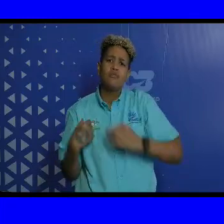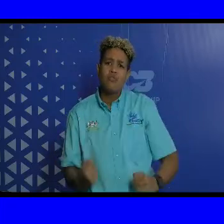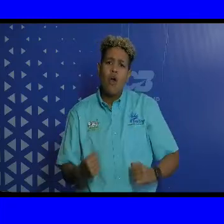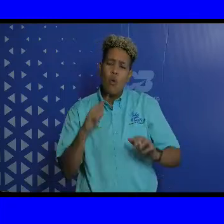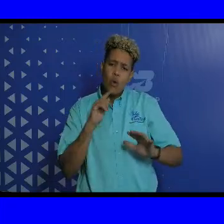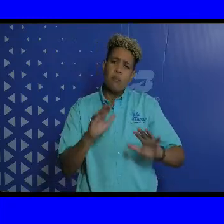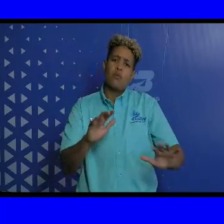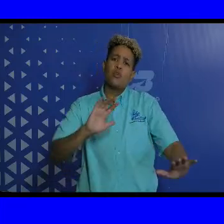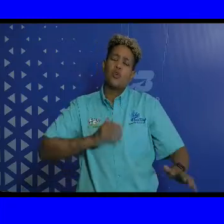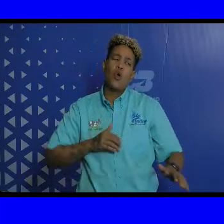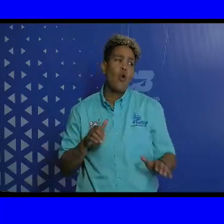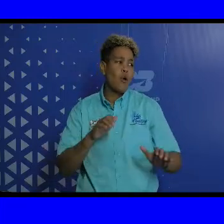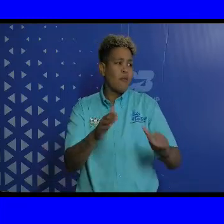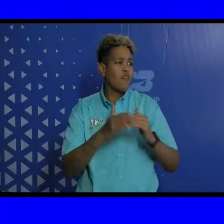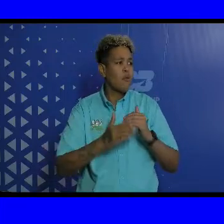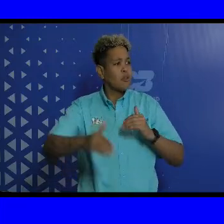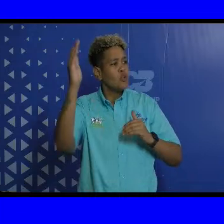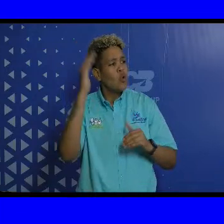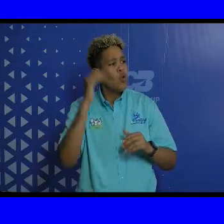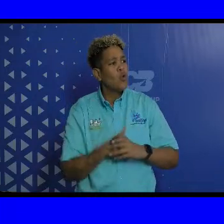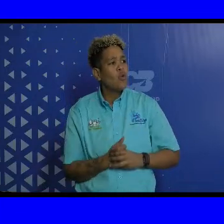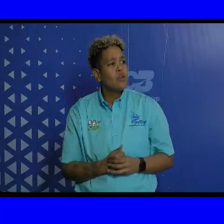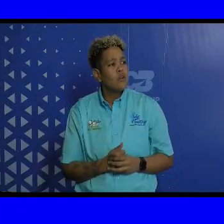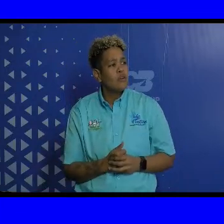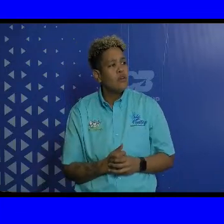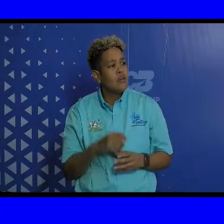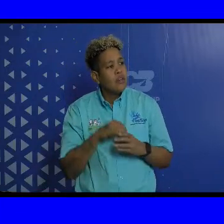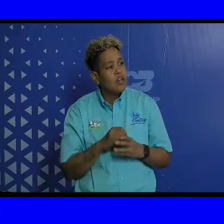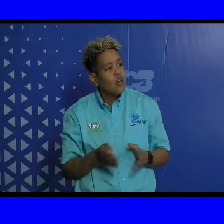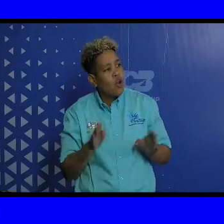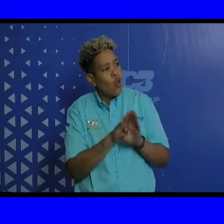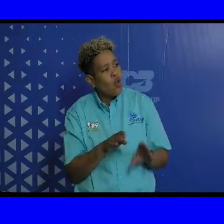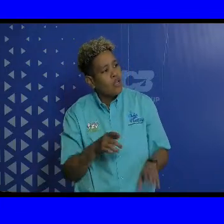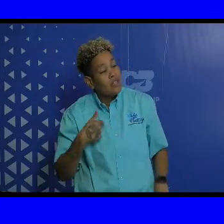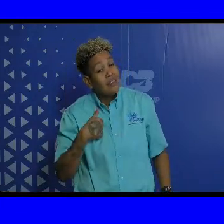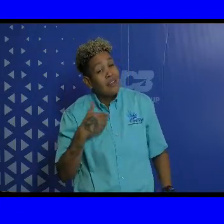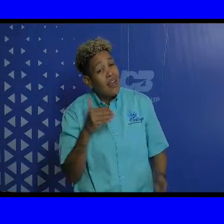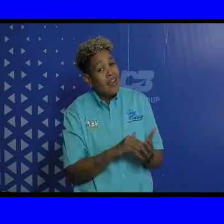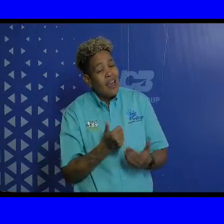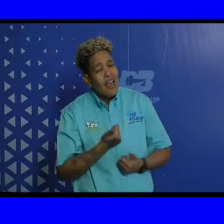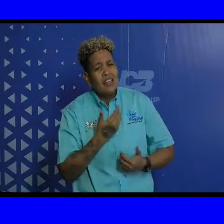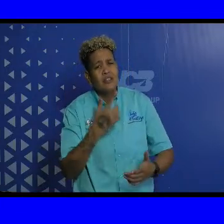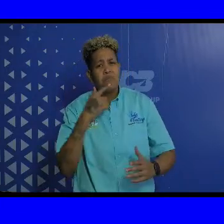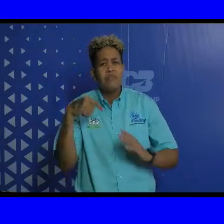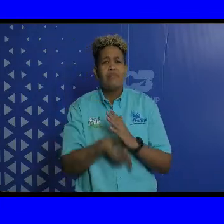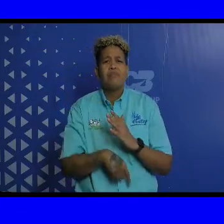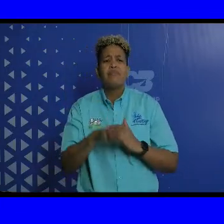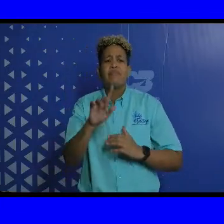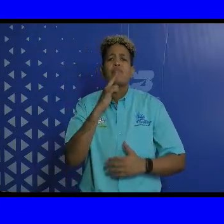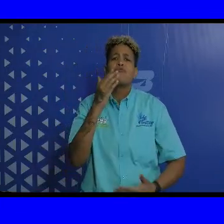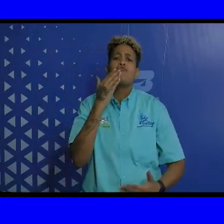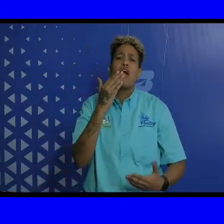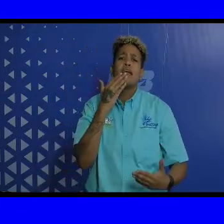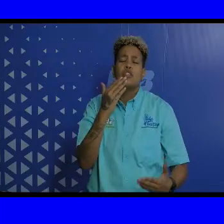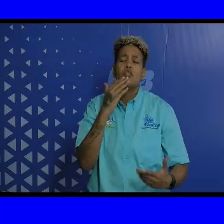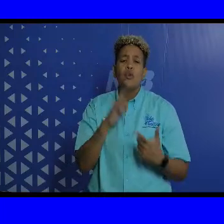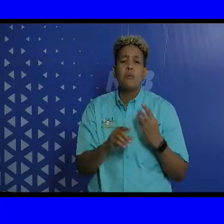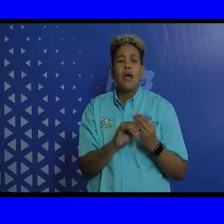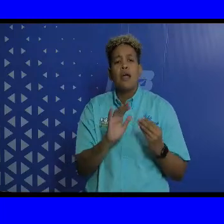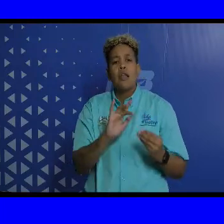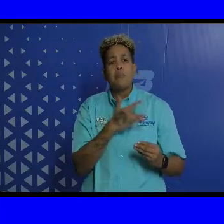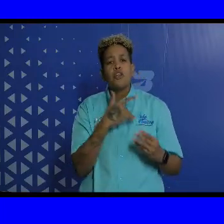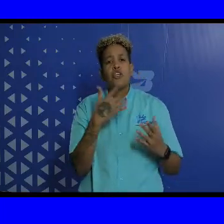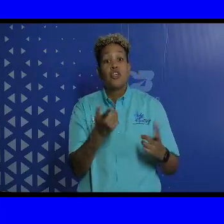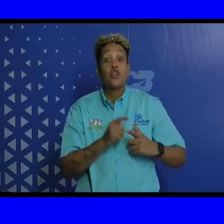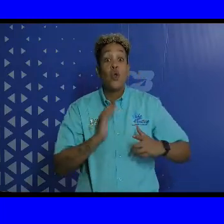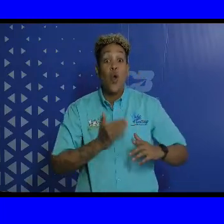drive our performance going forward. In closing, I express my deep gratitude and